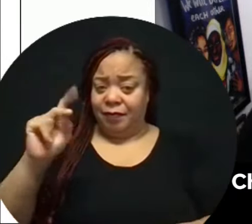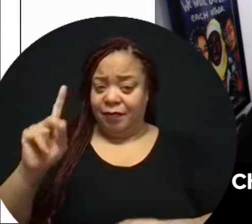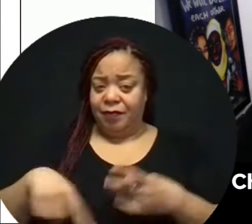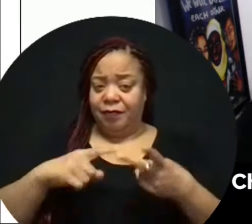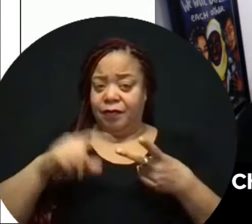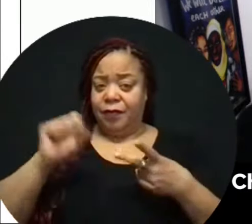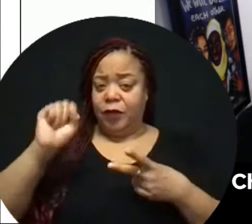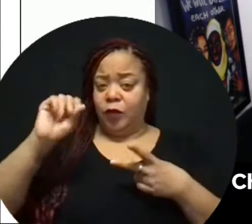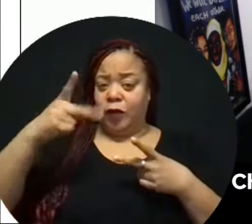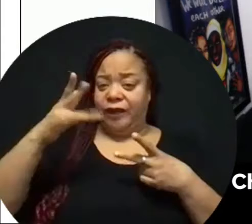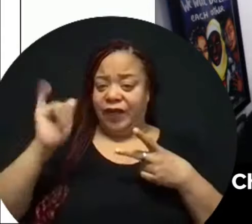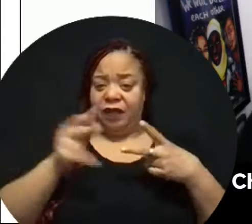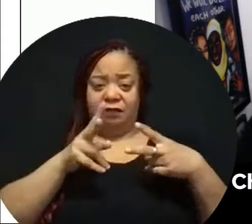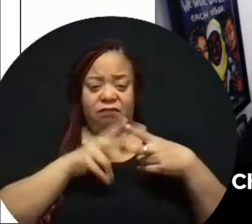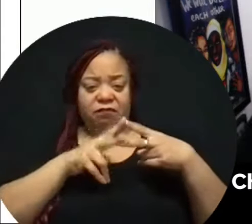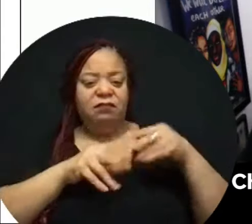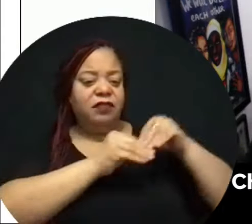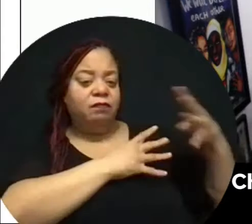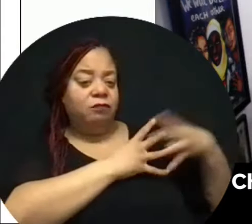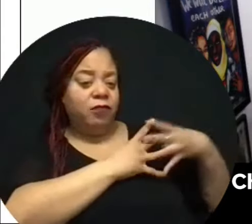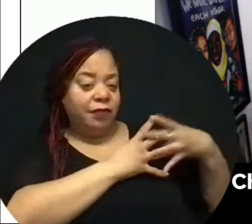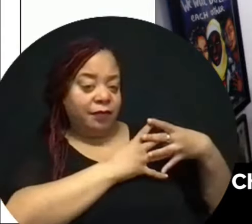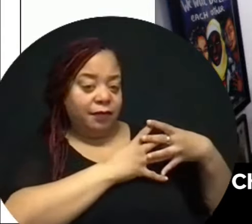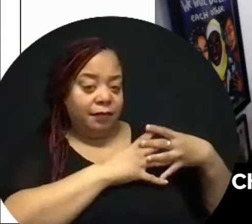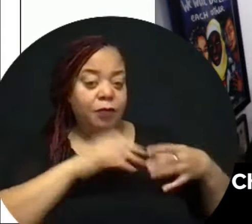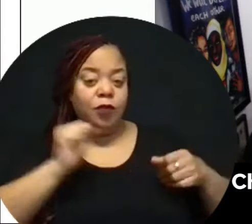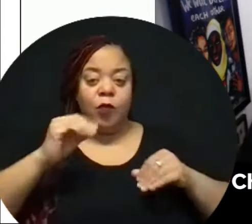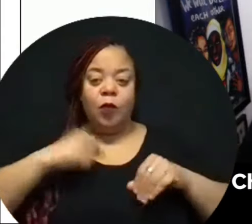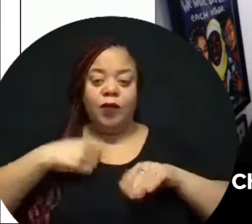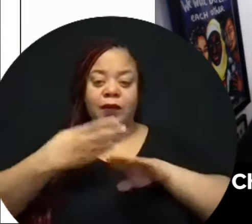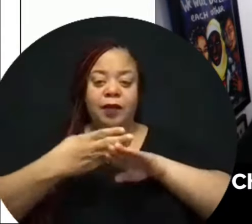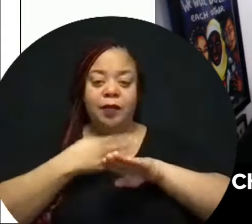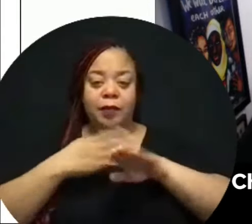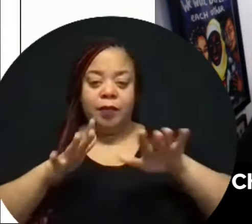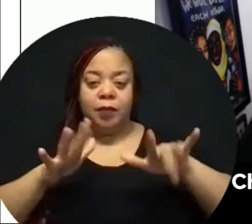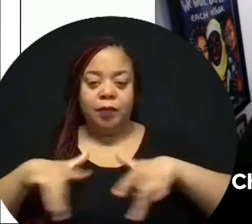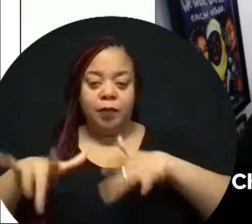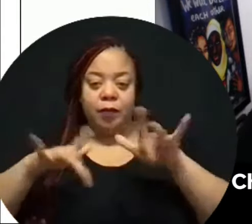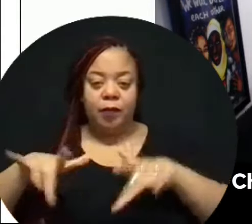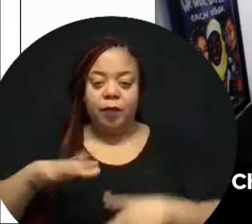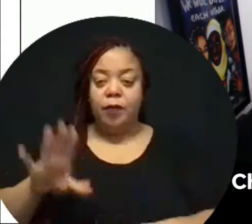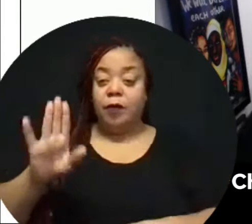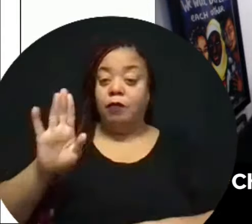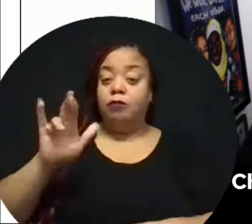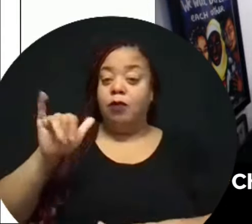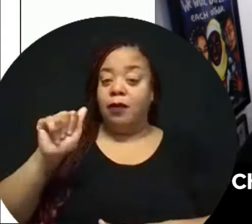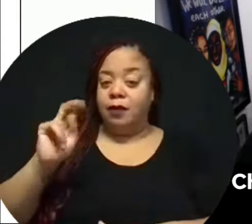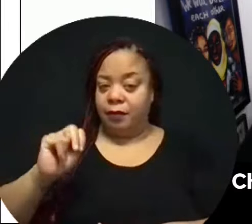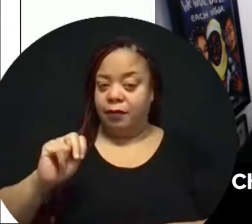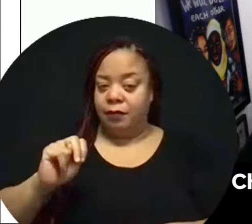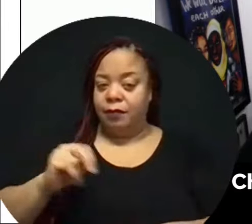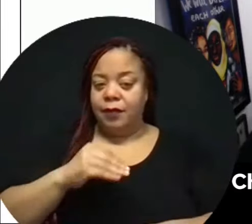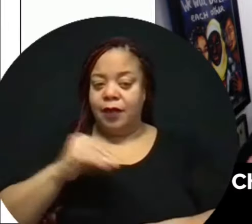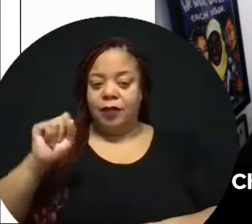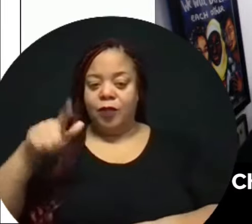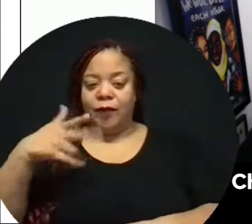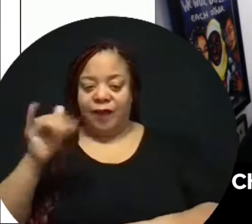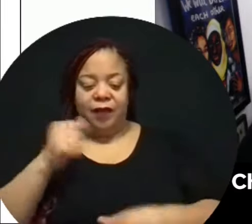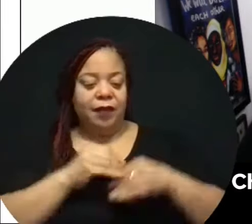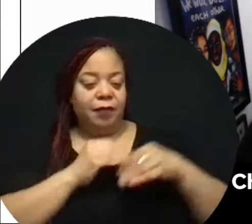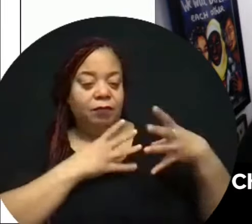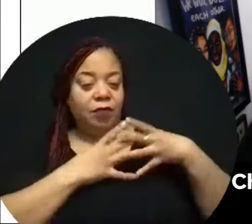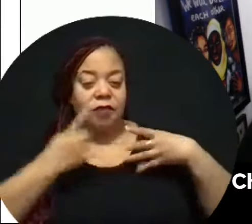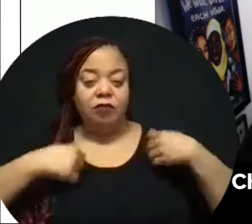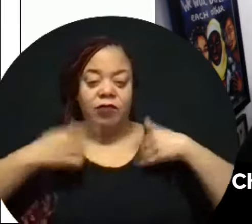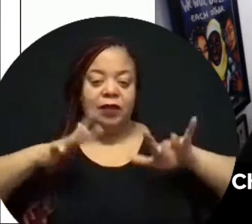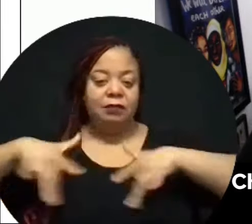panelists, BP and JT, will then kind of respond to and be in conversation with. One final thing before we